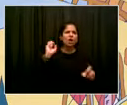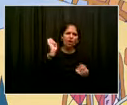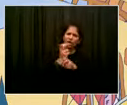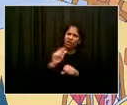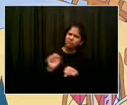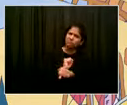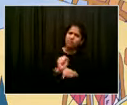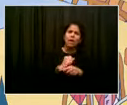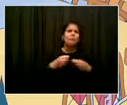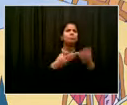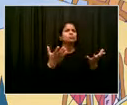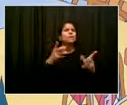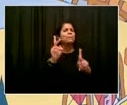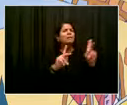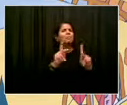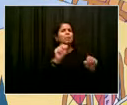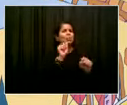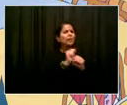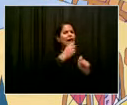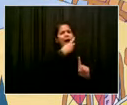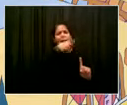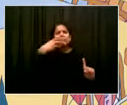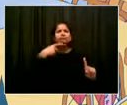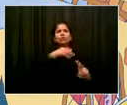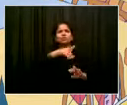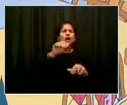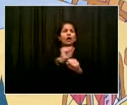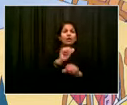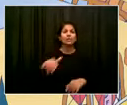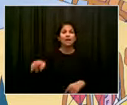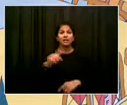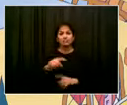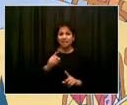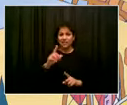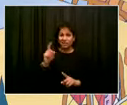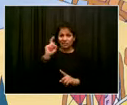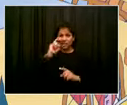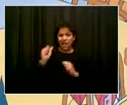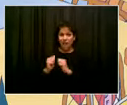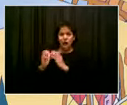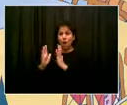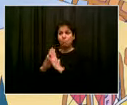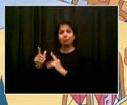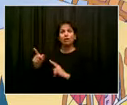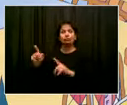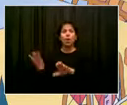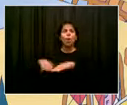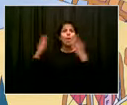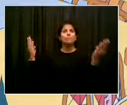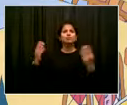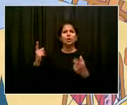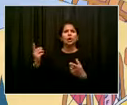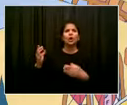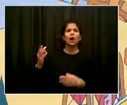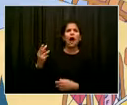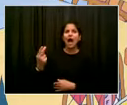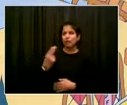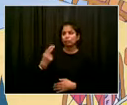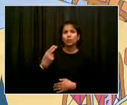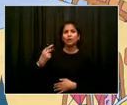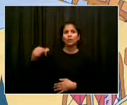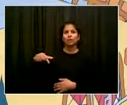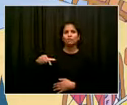opened a new headquarters in Flatbush, a sign of strength and rebirth. Really, really powerful moment yesterday. We're seeing great